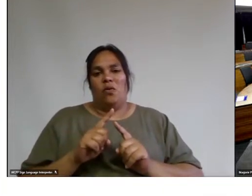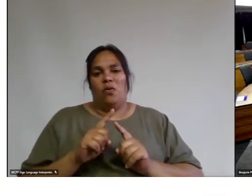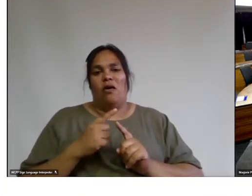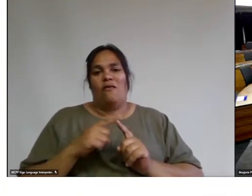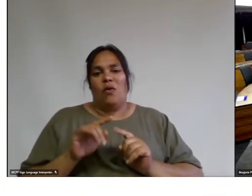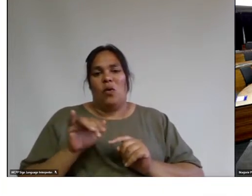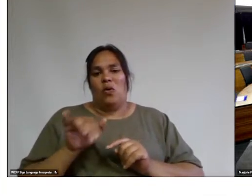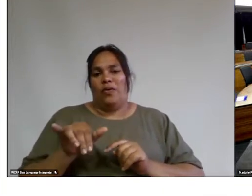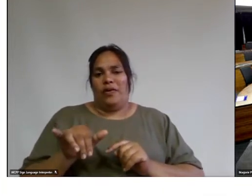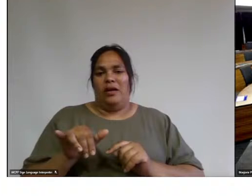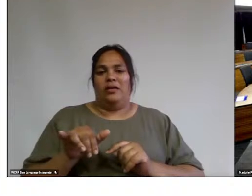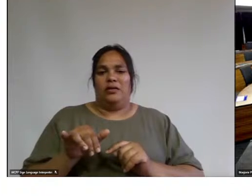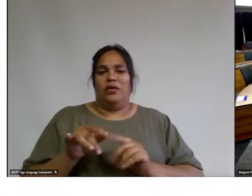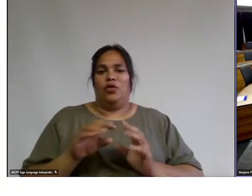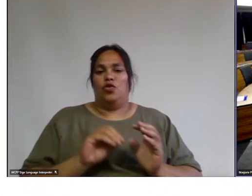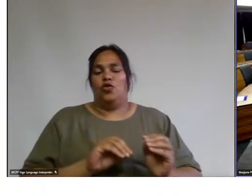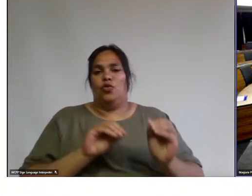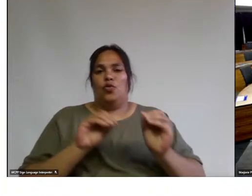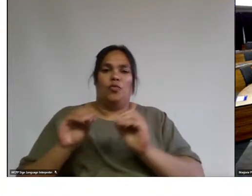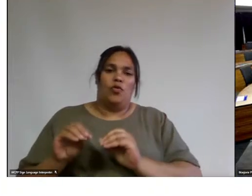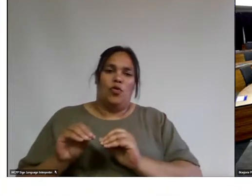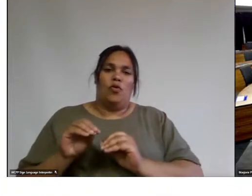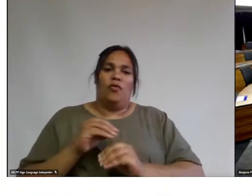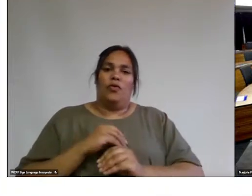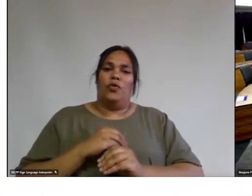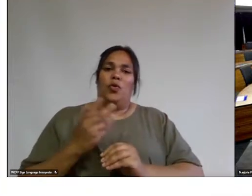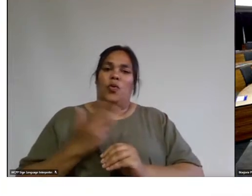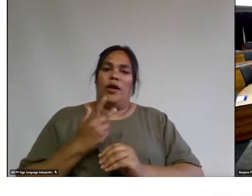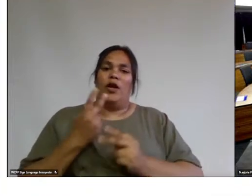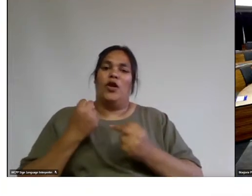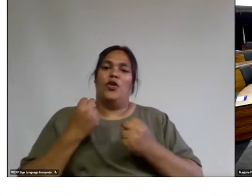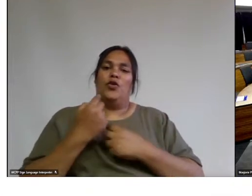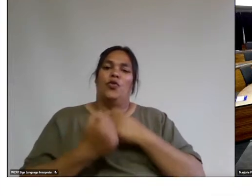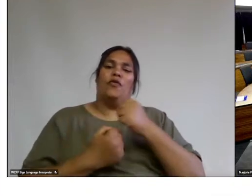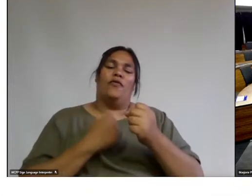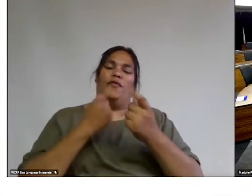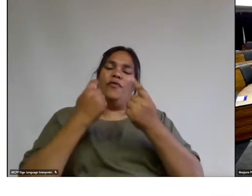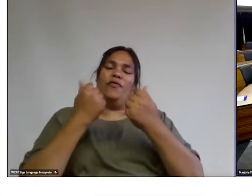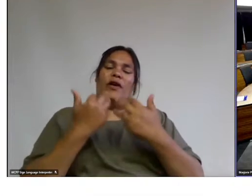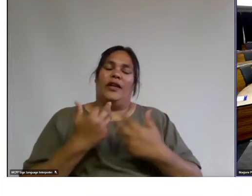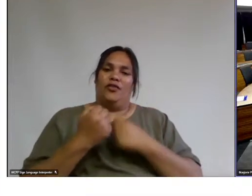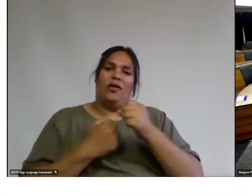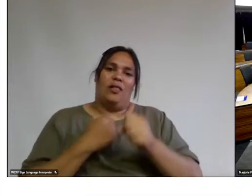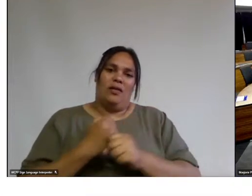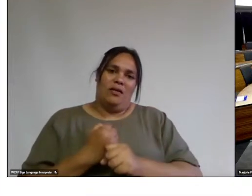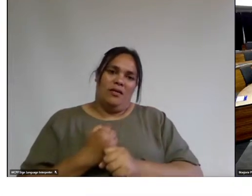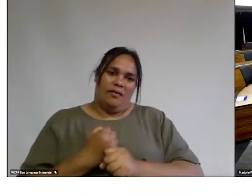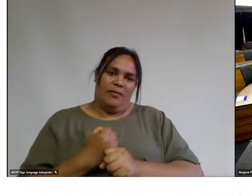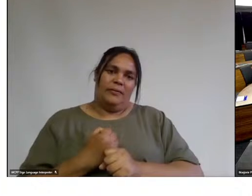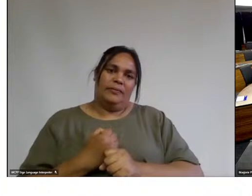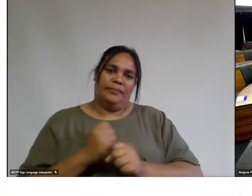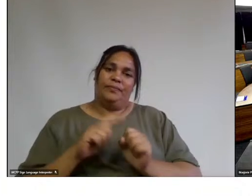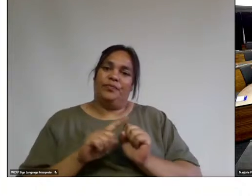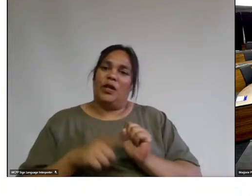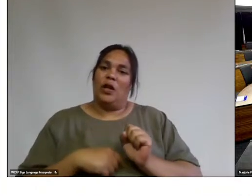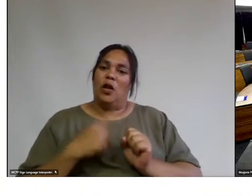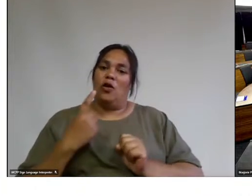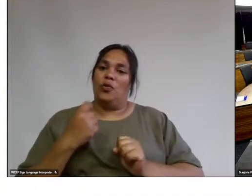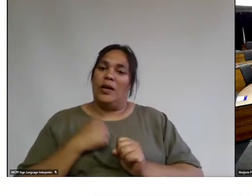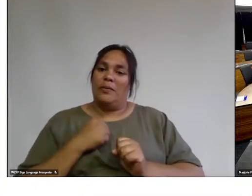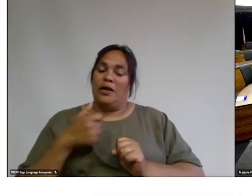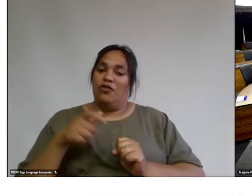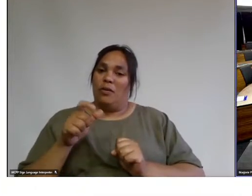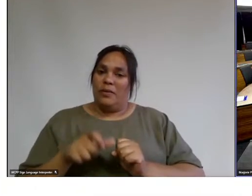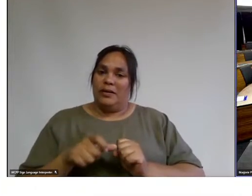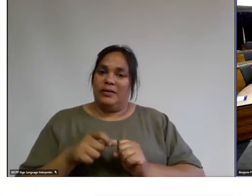it actually to be moved to the new financial years. And my last one, Chair, is